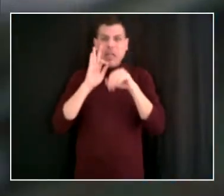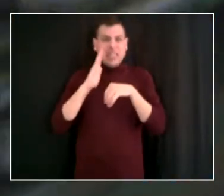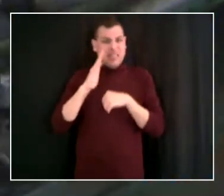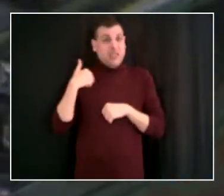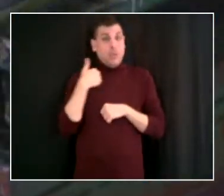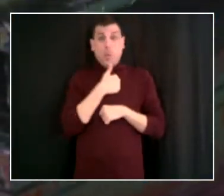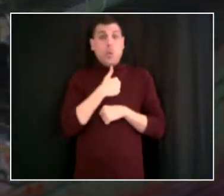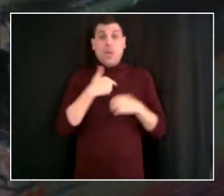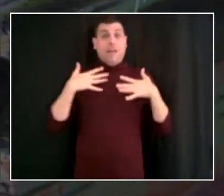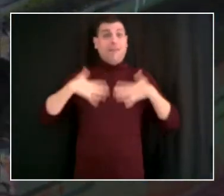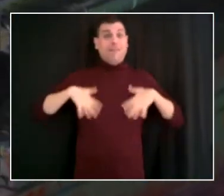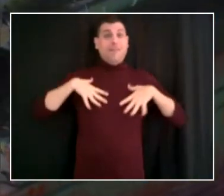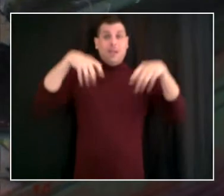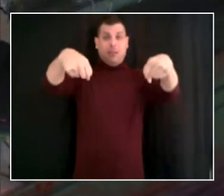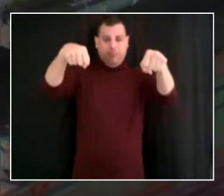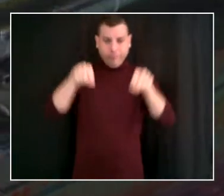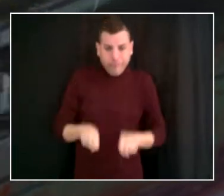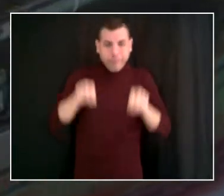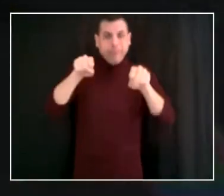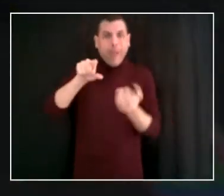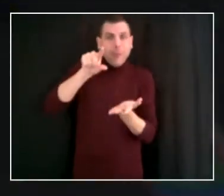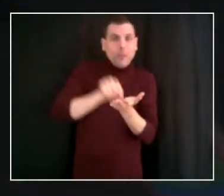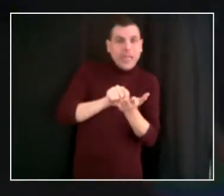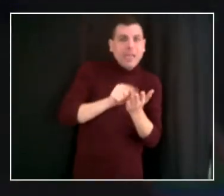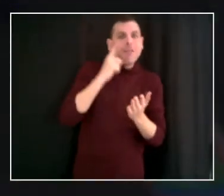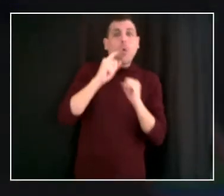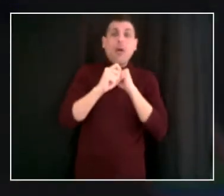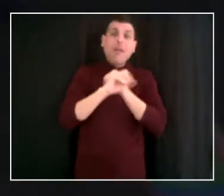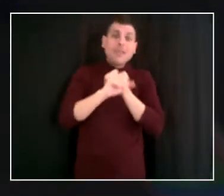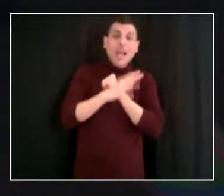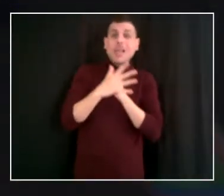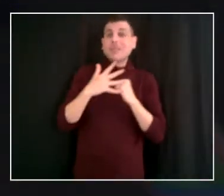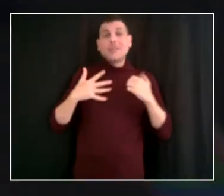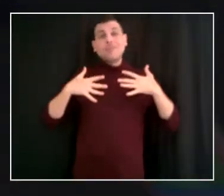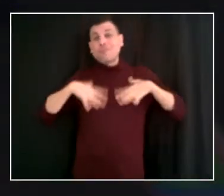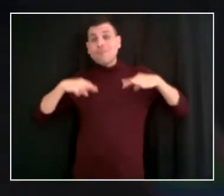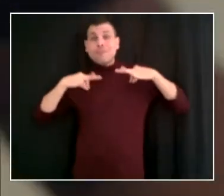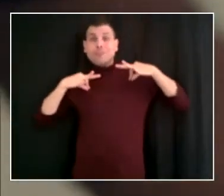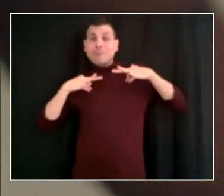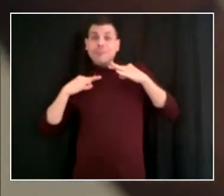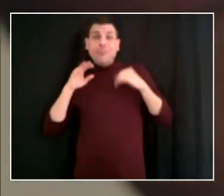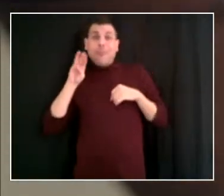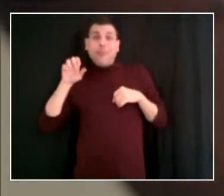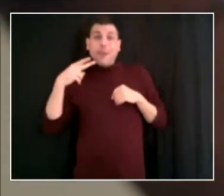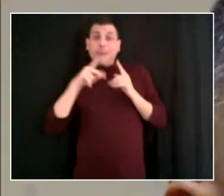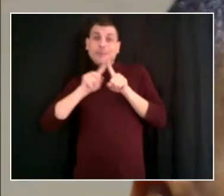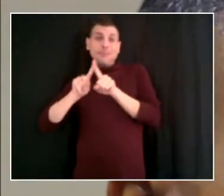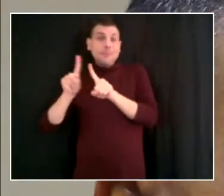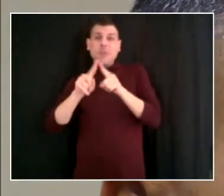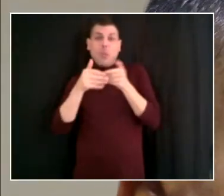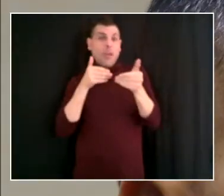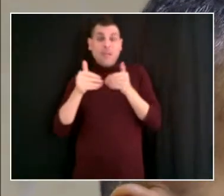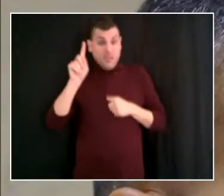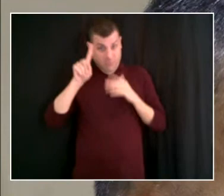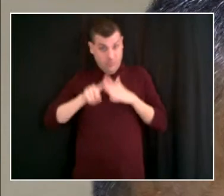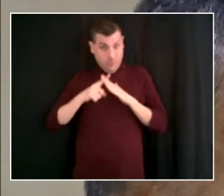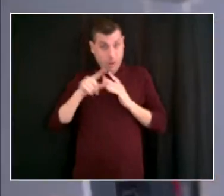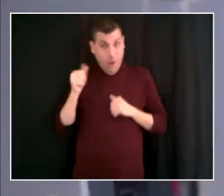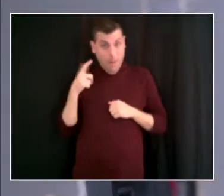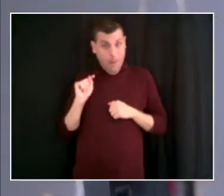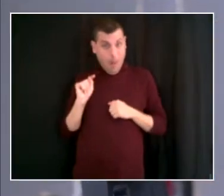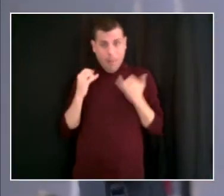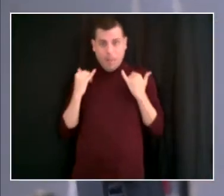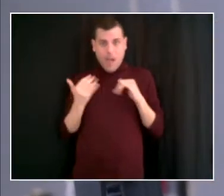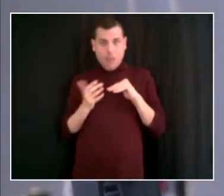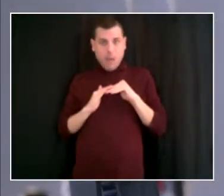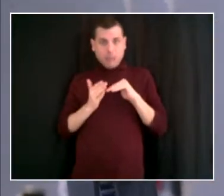and also promotional items. We started our business back in 2016 in our own apartment. Right off the pandemic, we were approved for